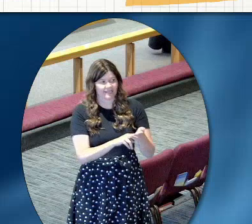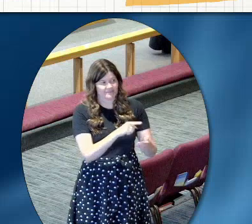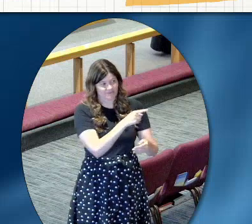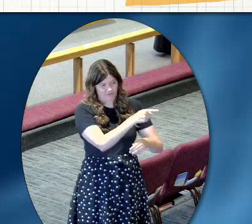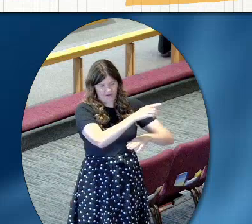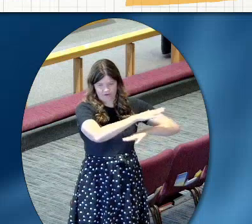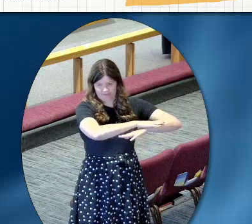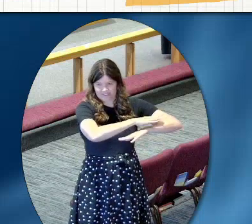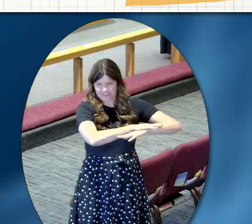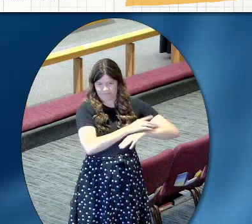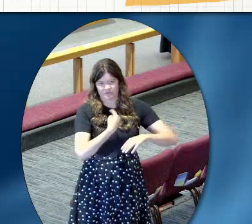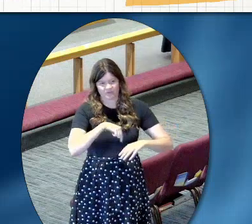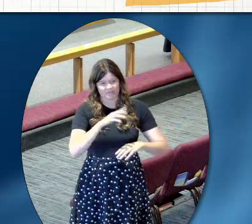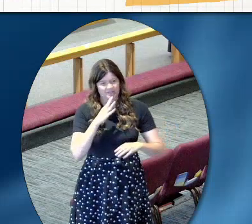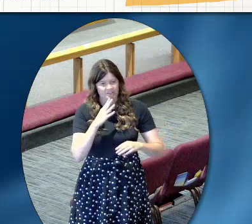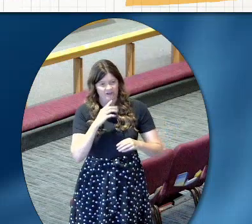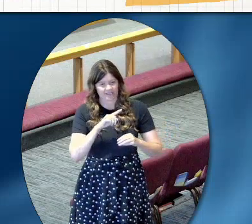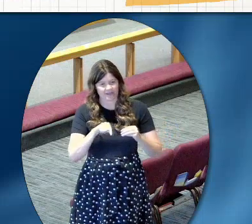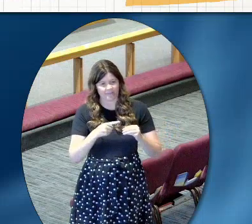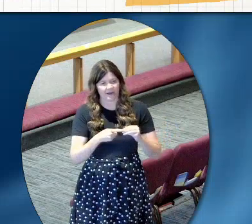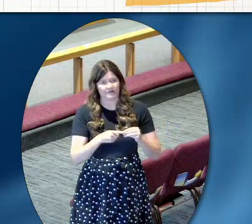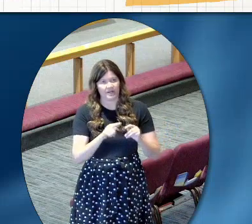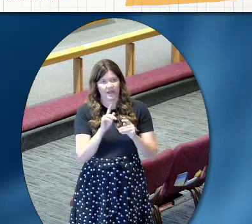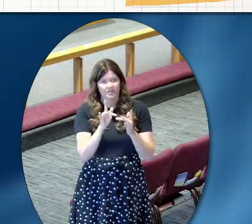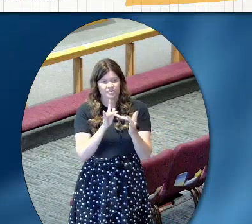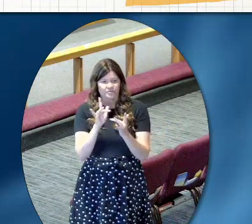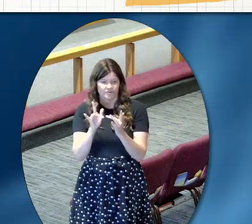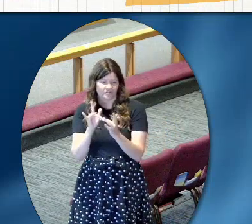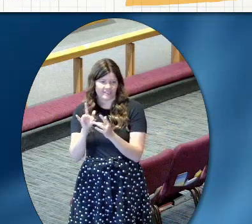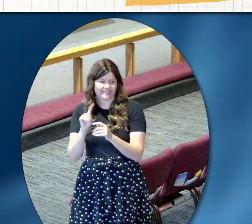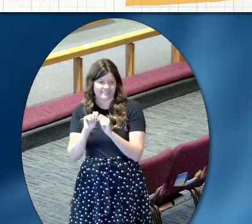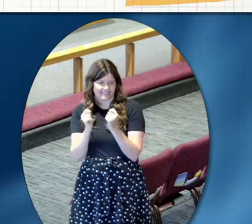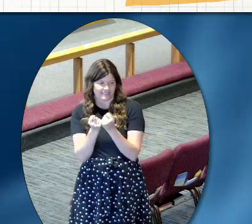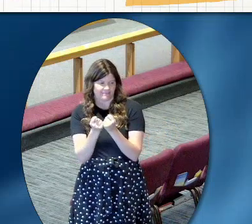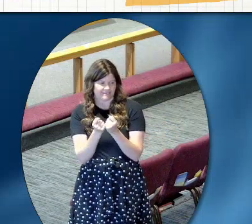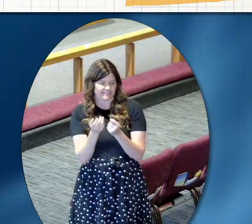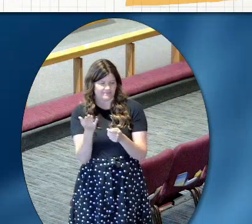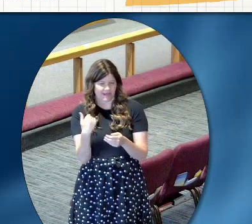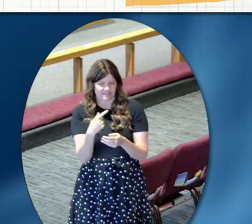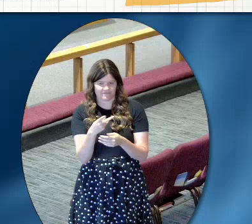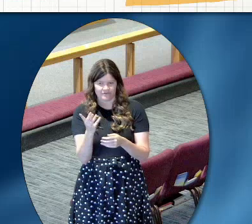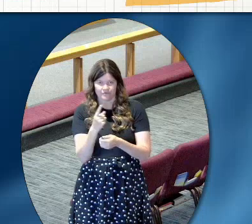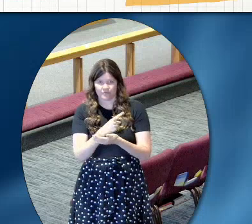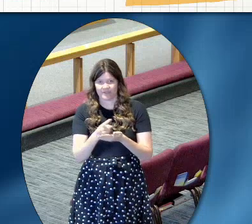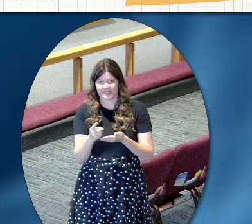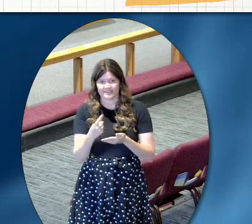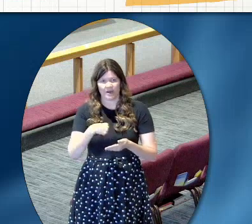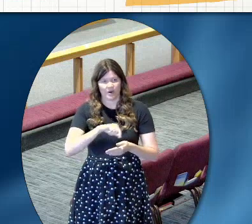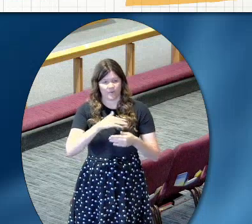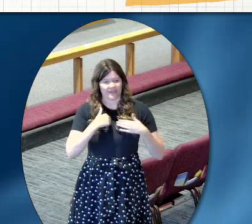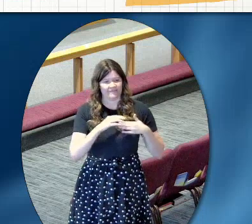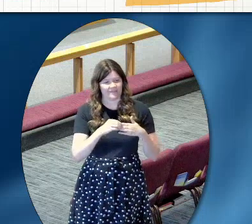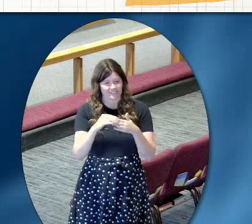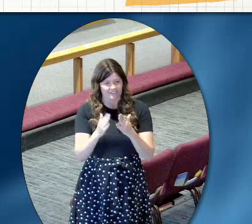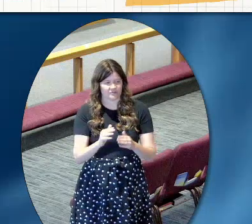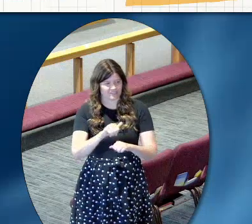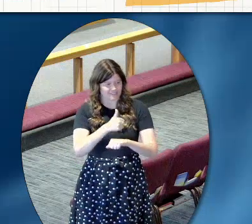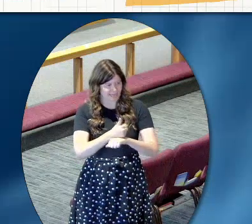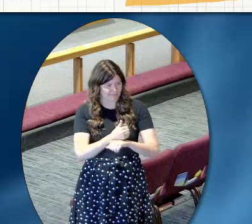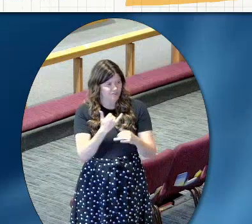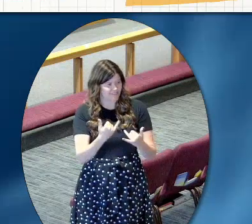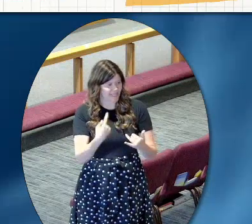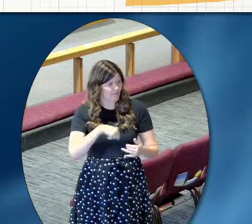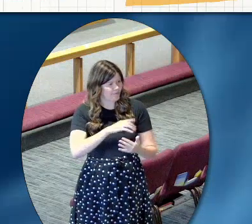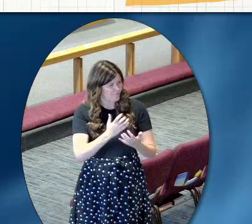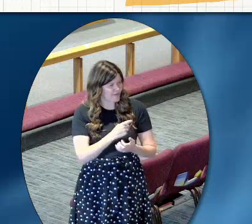about Journey Teams the last number of weeks. We've got our leaders in place, and now we want to get you